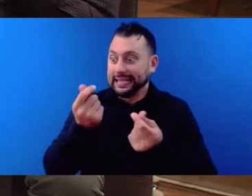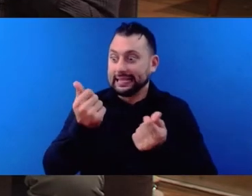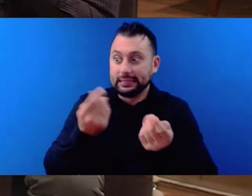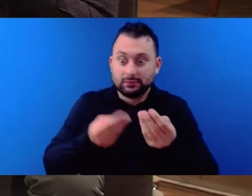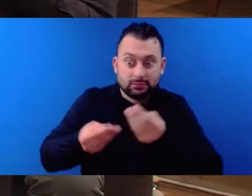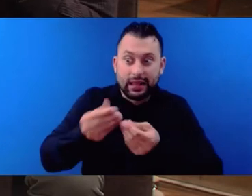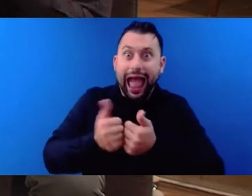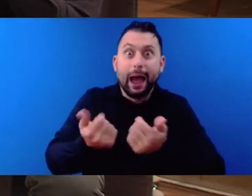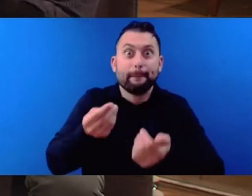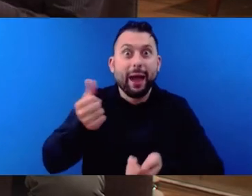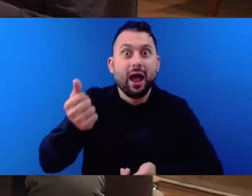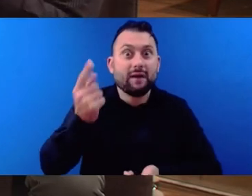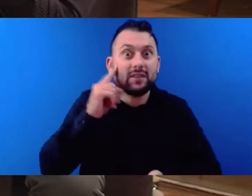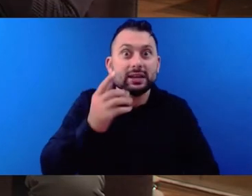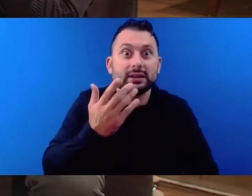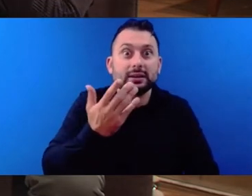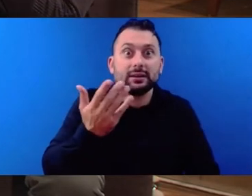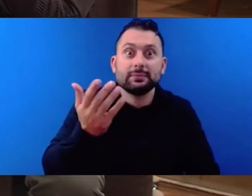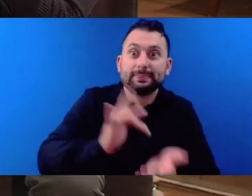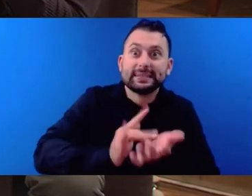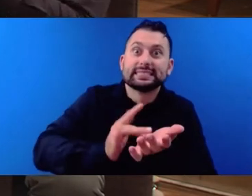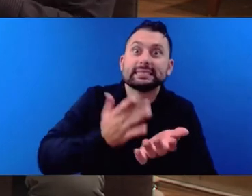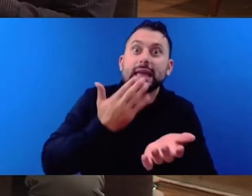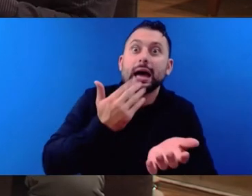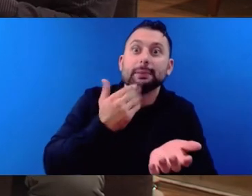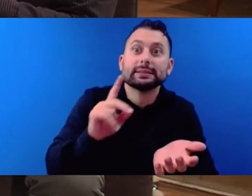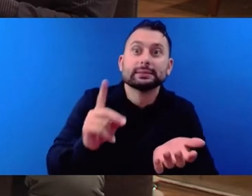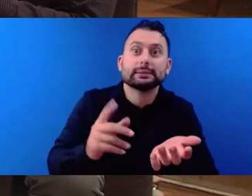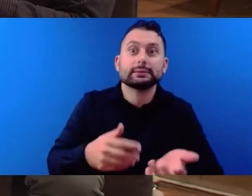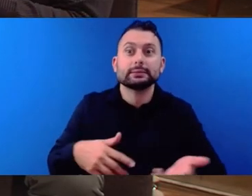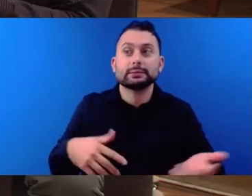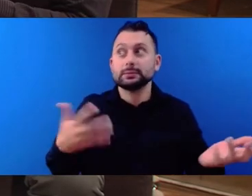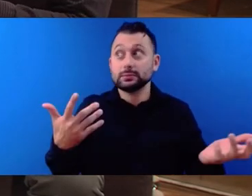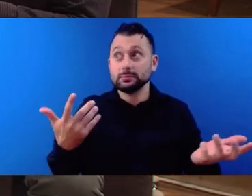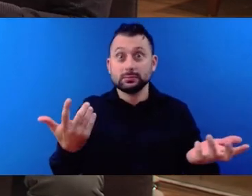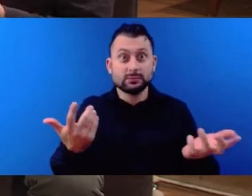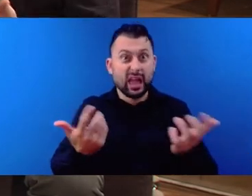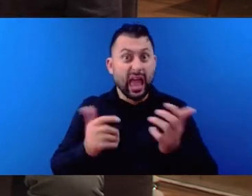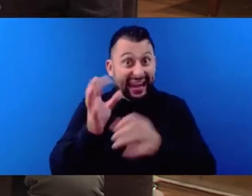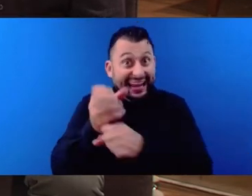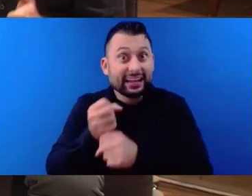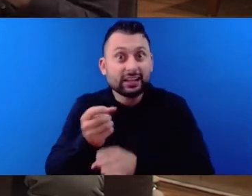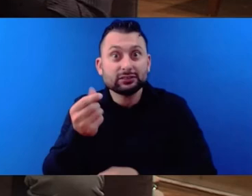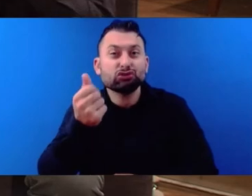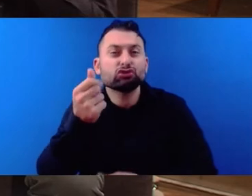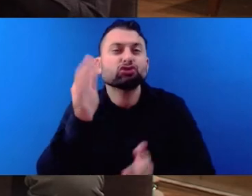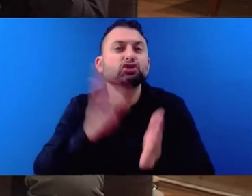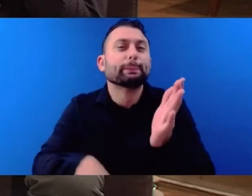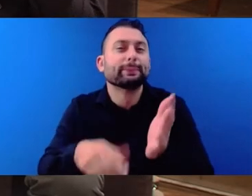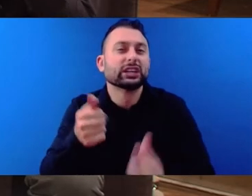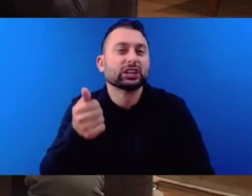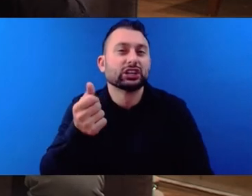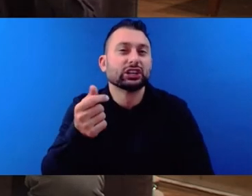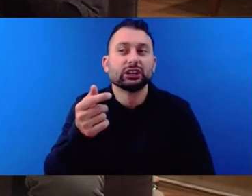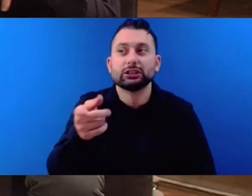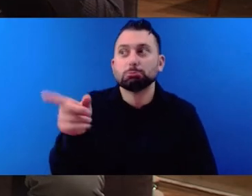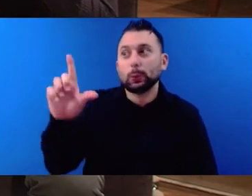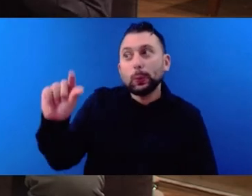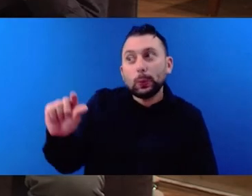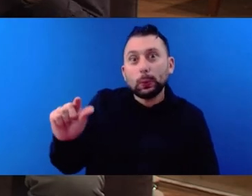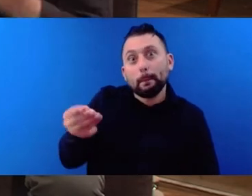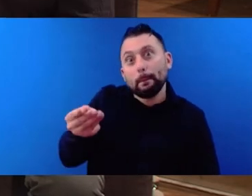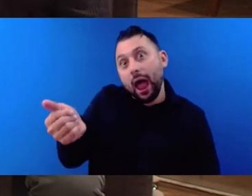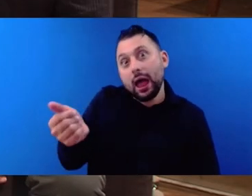So how can they find a cheaper insulin possibly, if that's available, or if